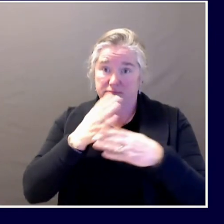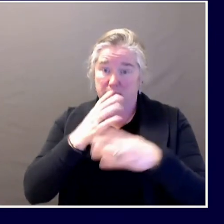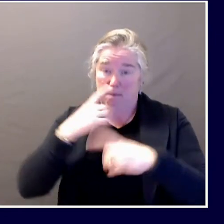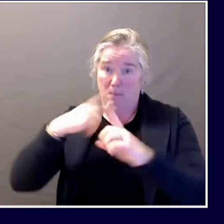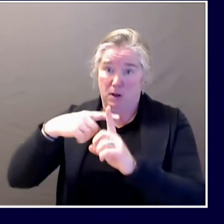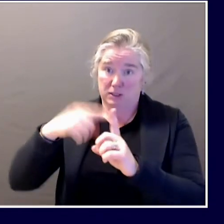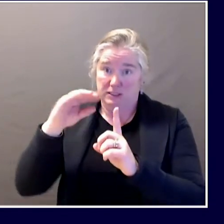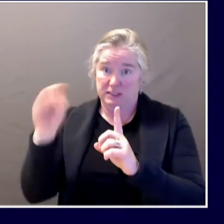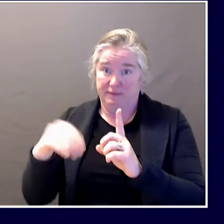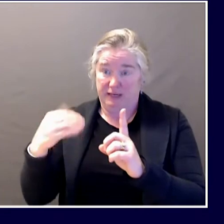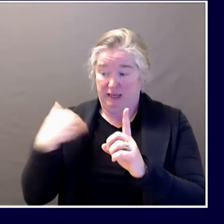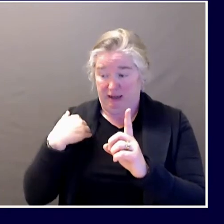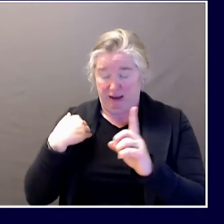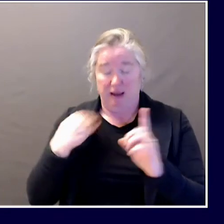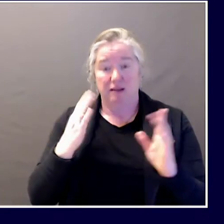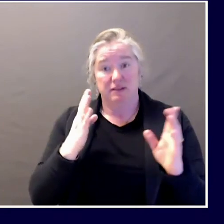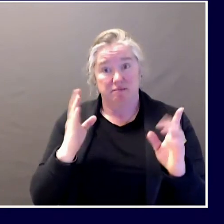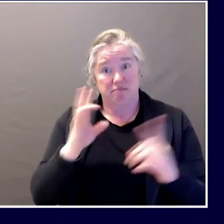now stands at